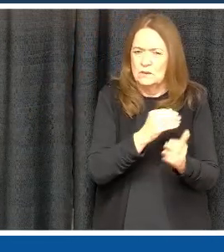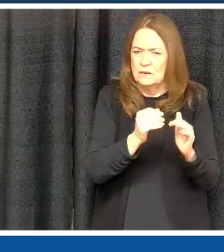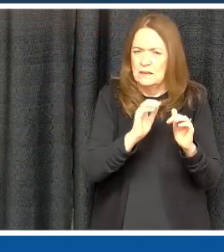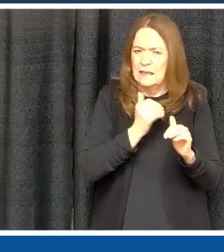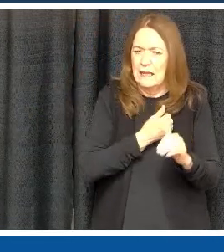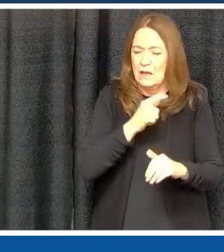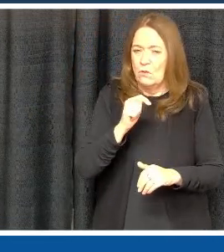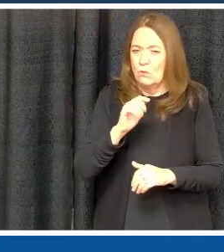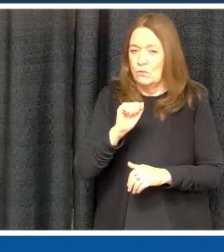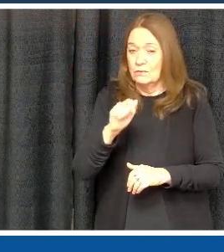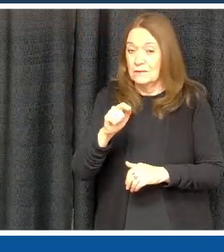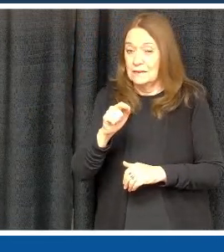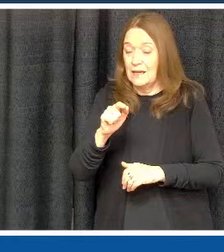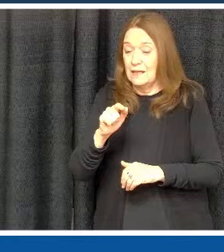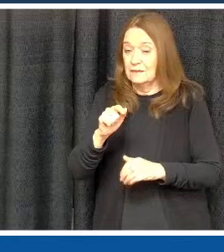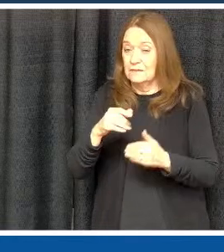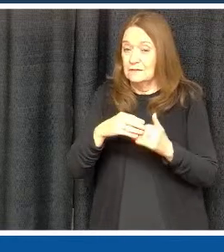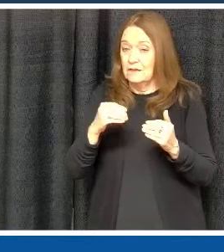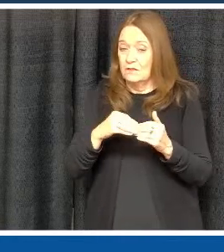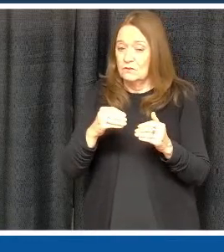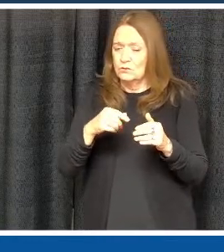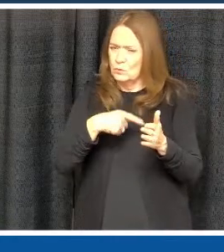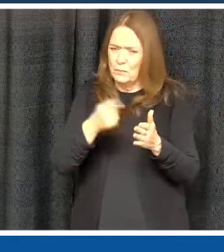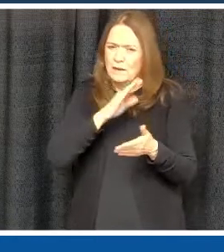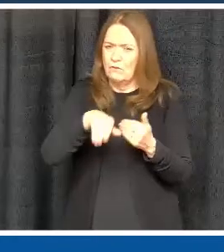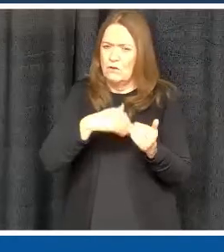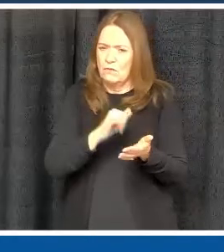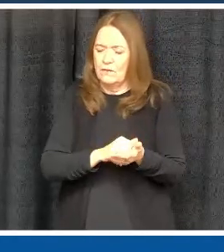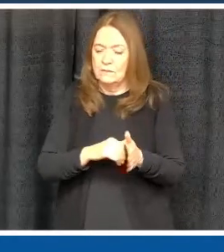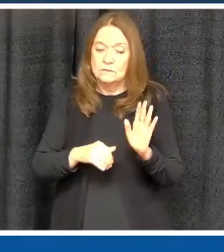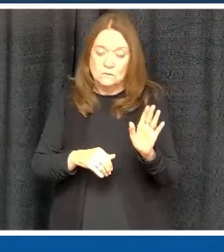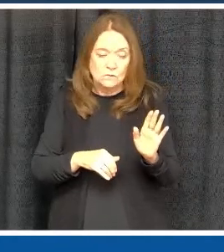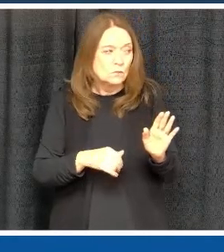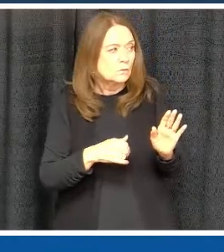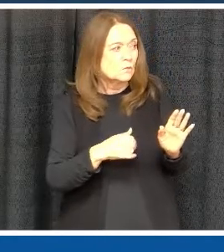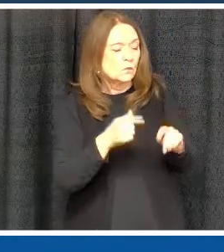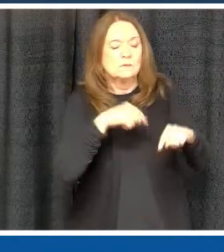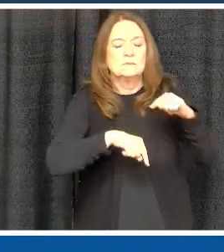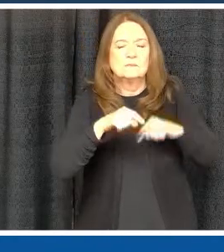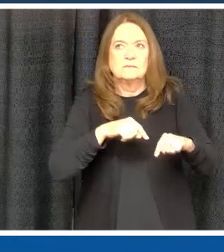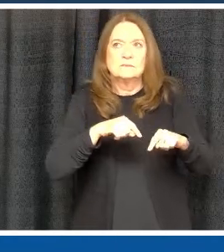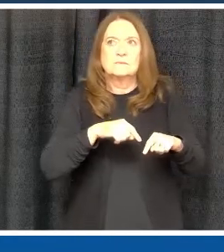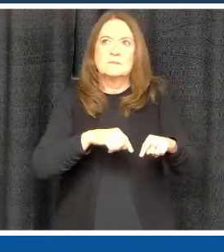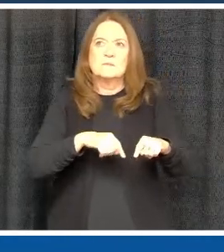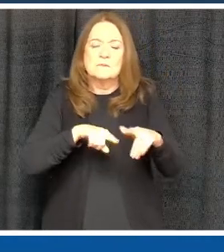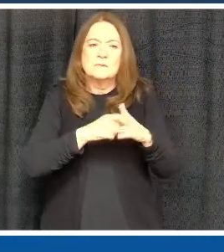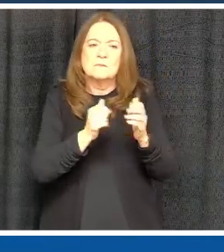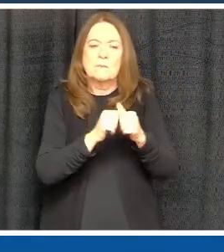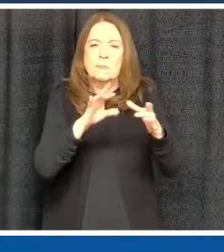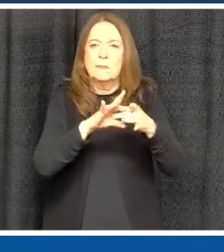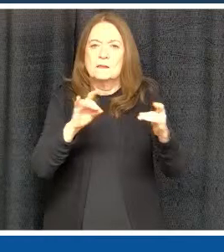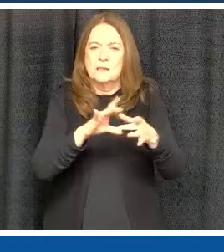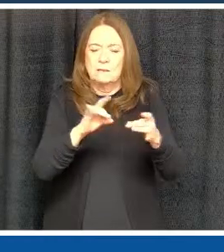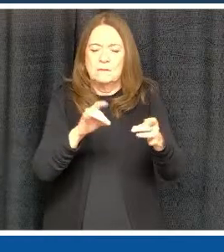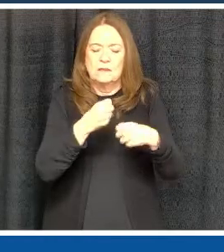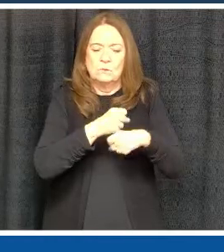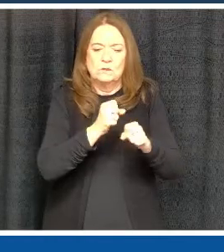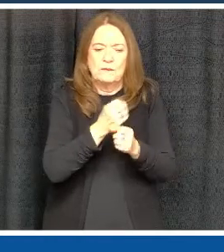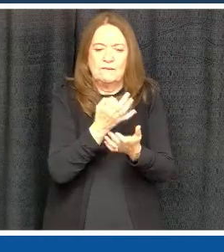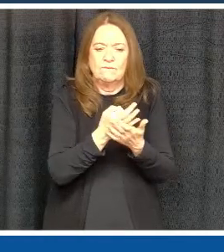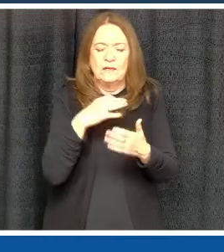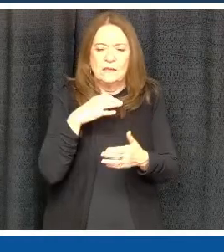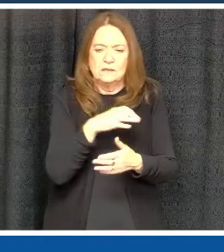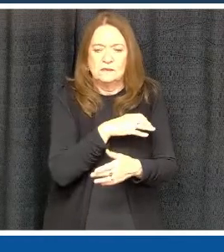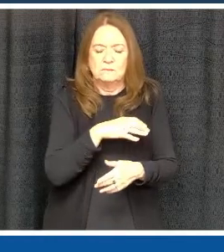tax dollars to be able to pay for all of that? Well, lots to unpack there. Let me start with a statement that was made in finance and then it was echoed again